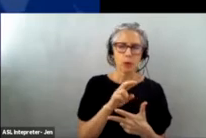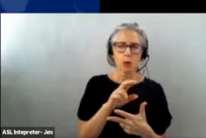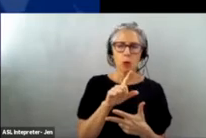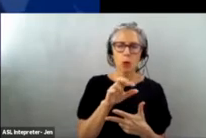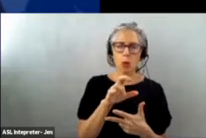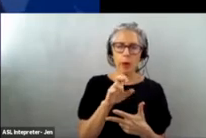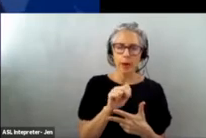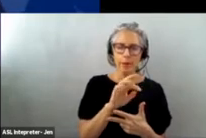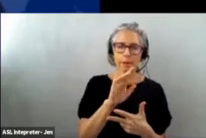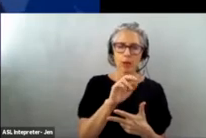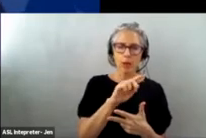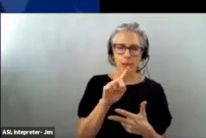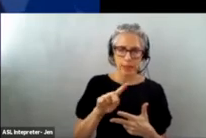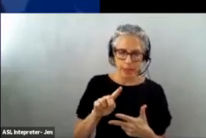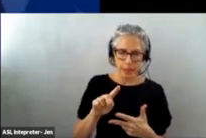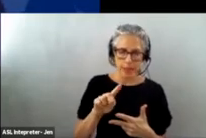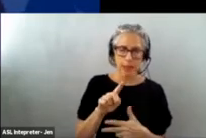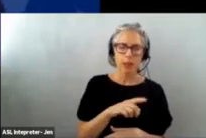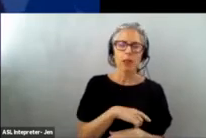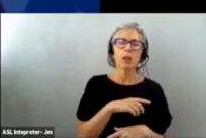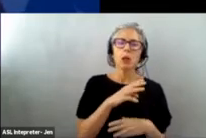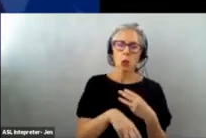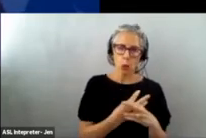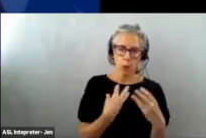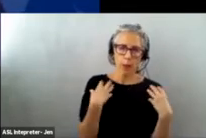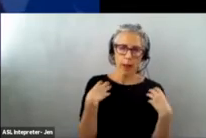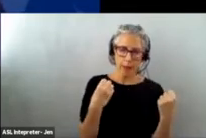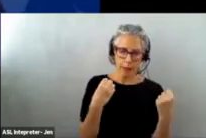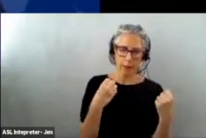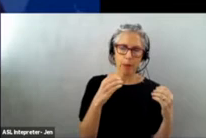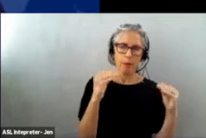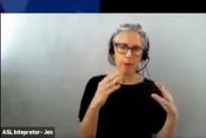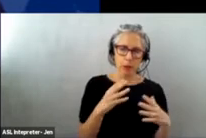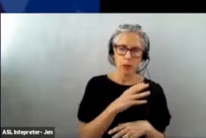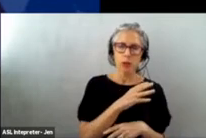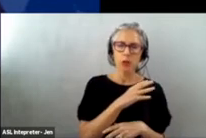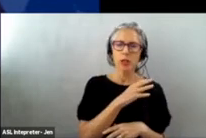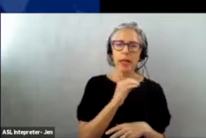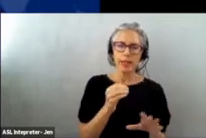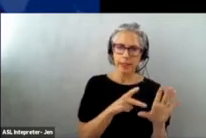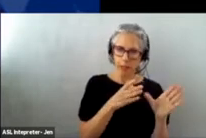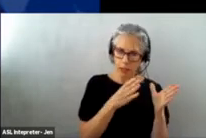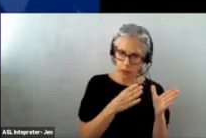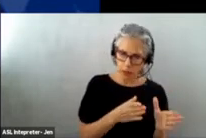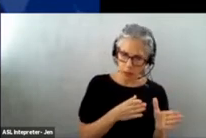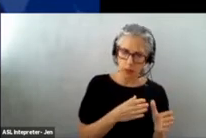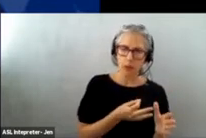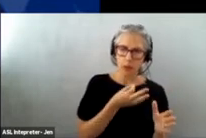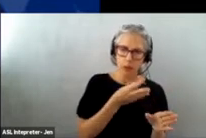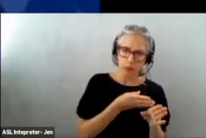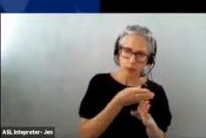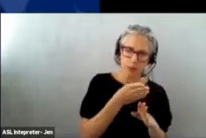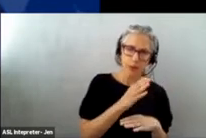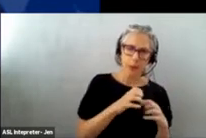Frantz is an assistant professor of psychiatry and global health and a board-certified child and adolescent psychiatrist. Her expertise is in